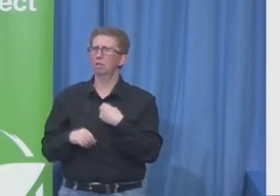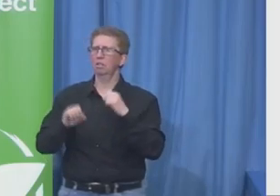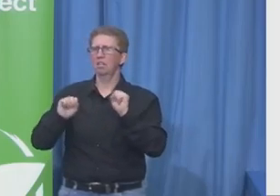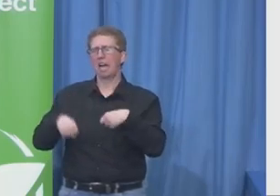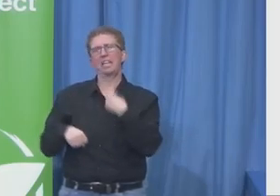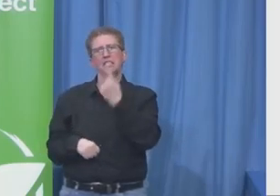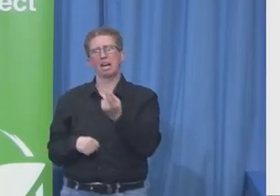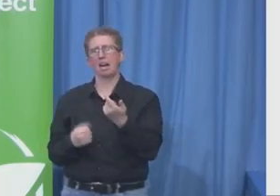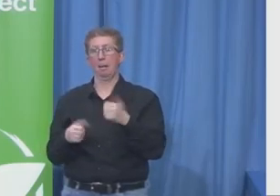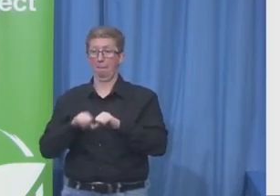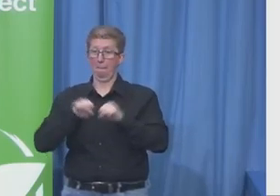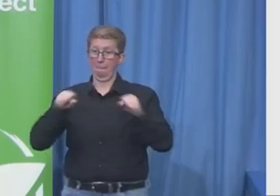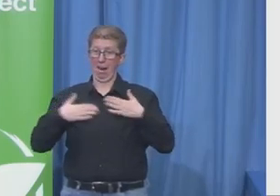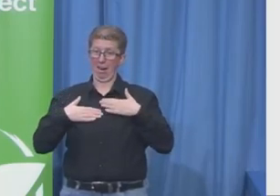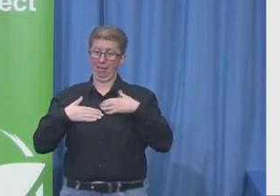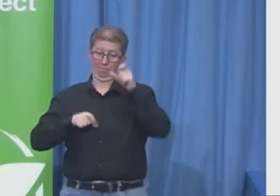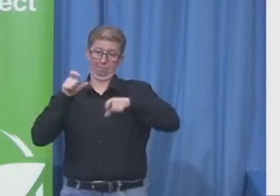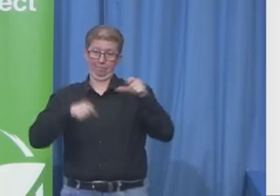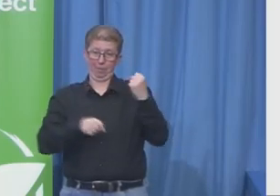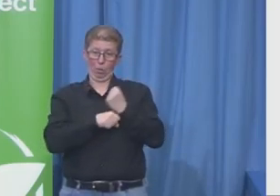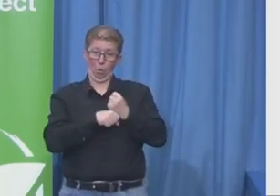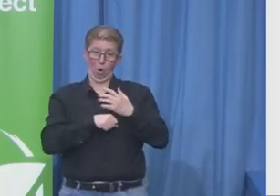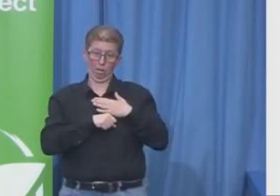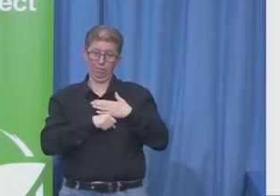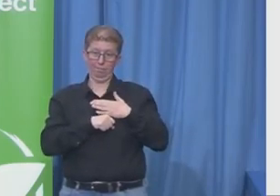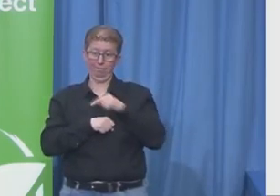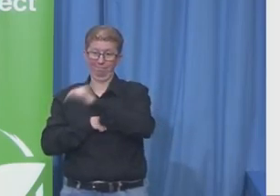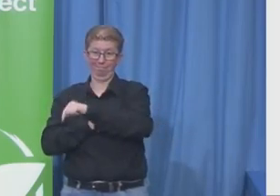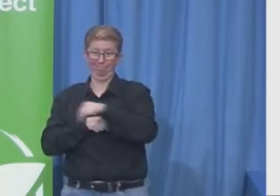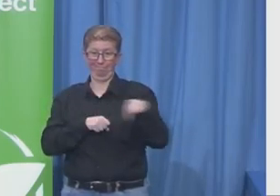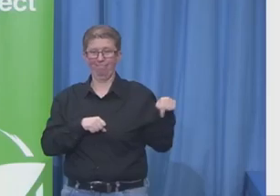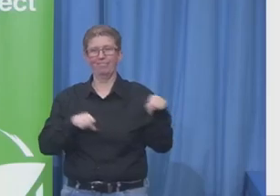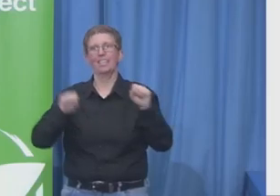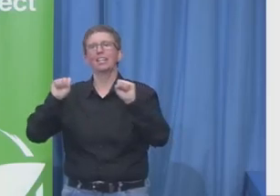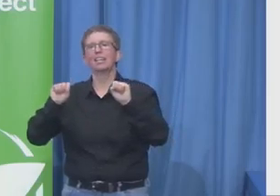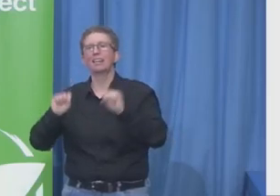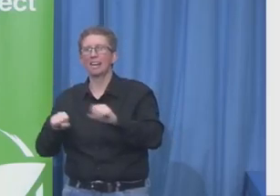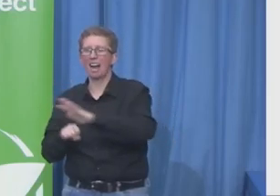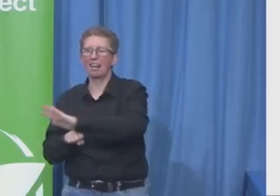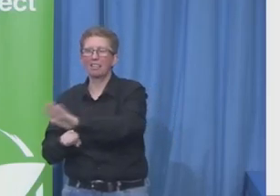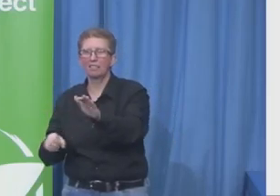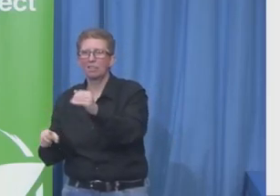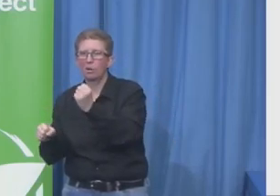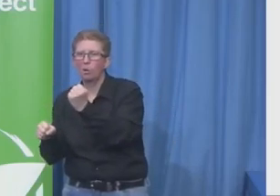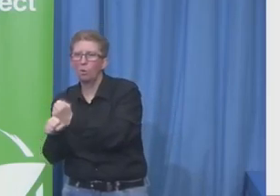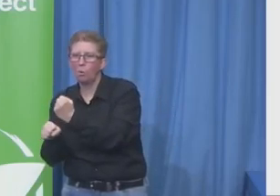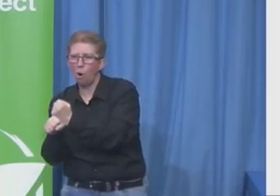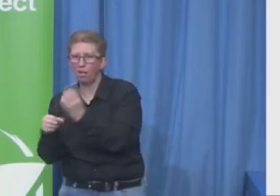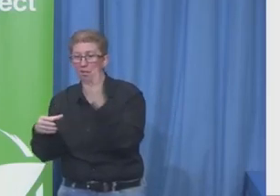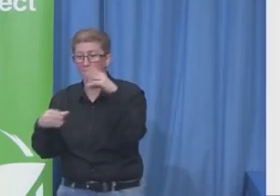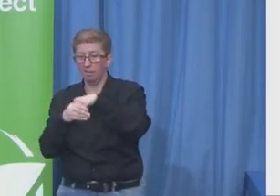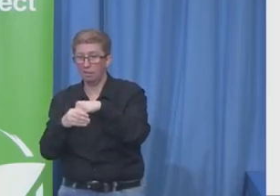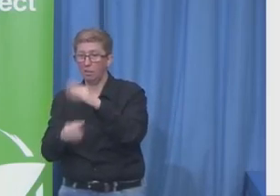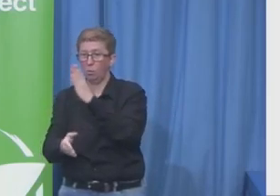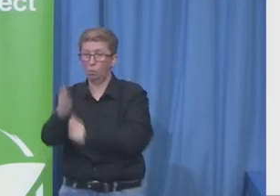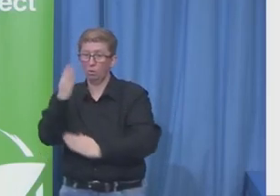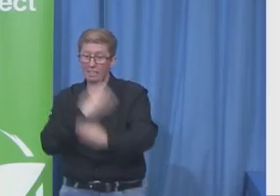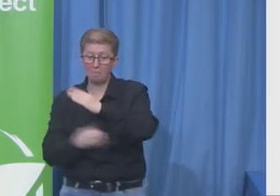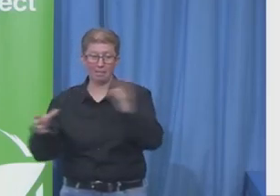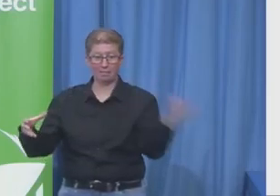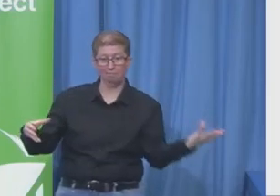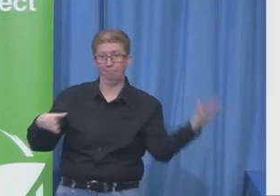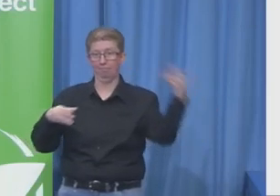articulate disability in their operations. And so it could be a project operation, or it could be